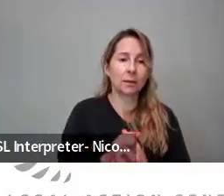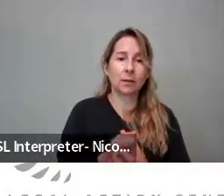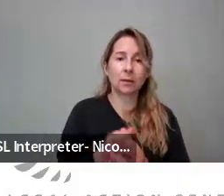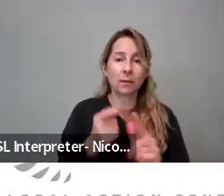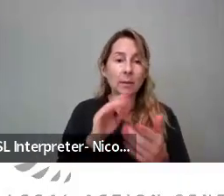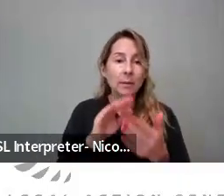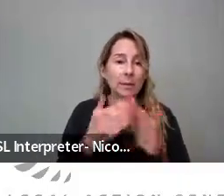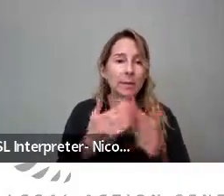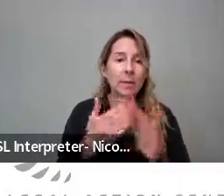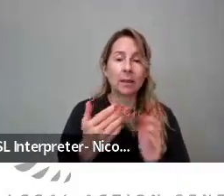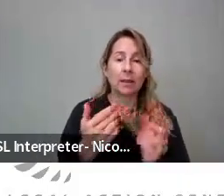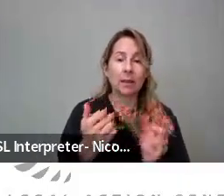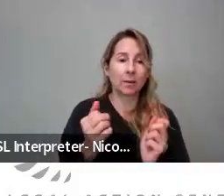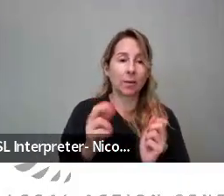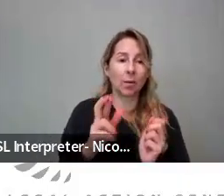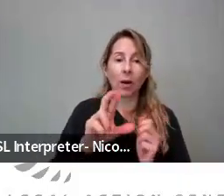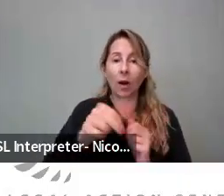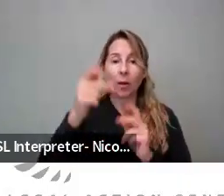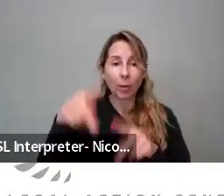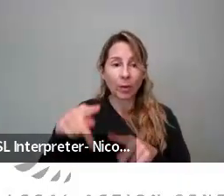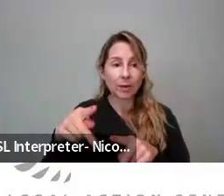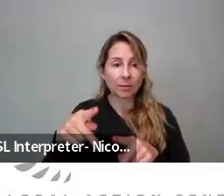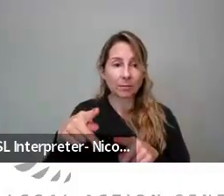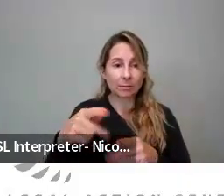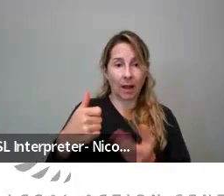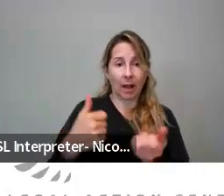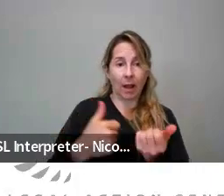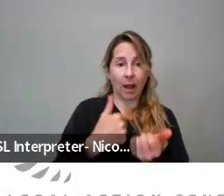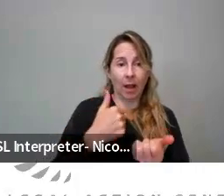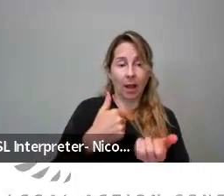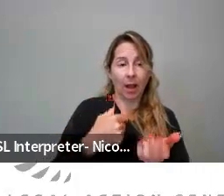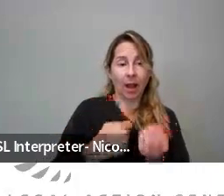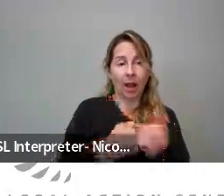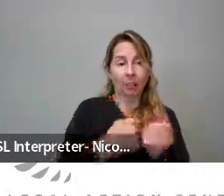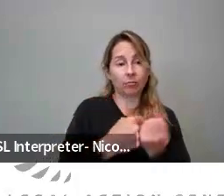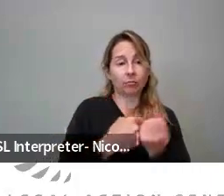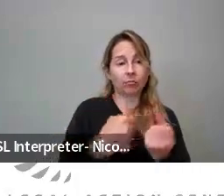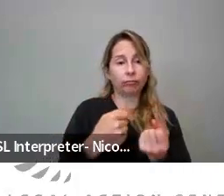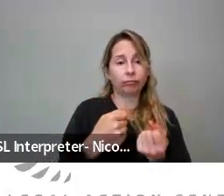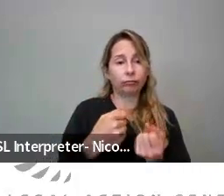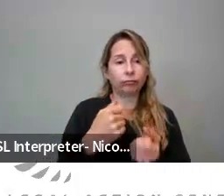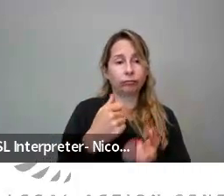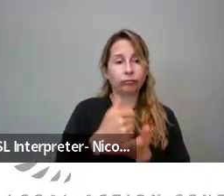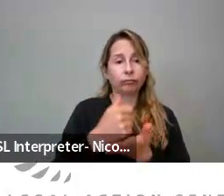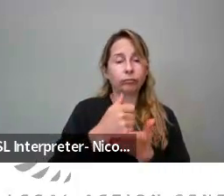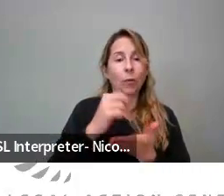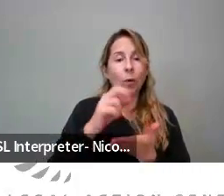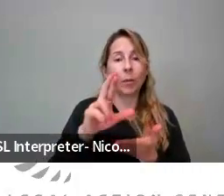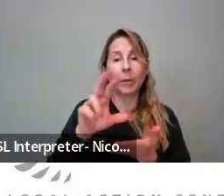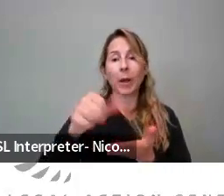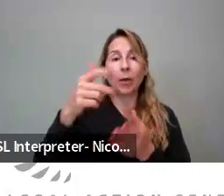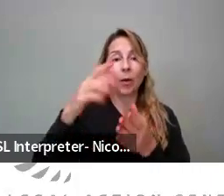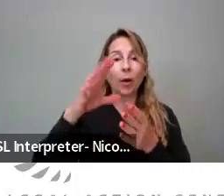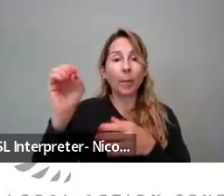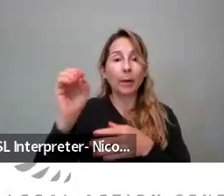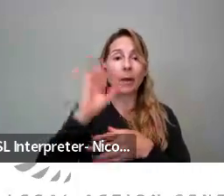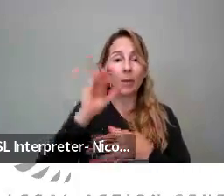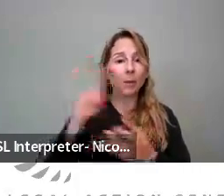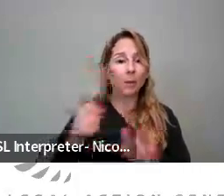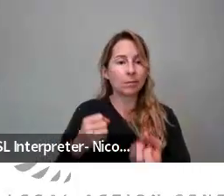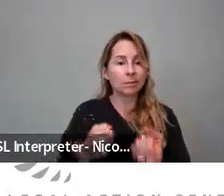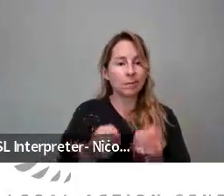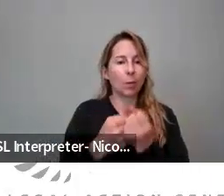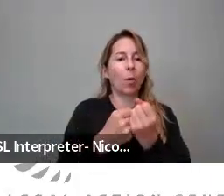someone else to assist in putting these in? Is there a company, for example, that will sponsor your